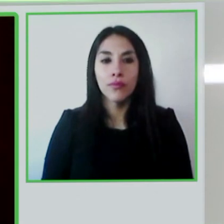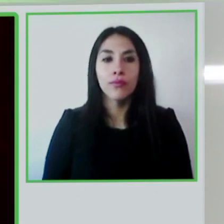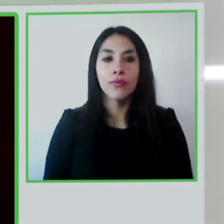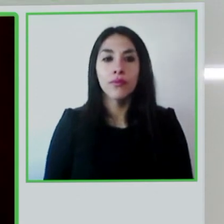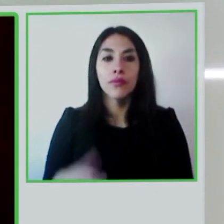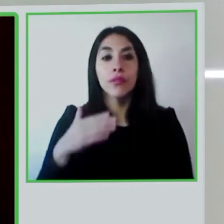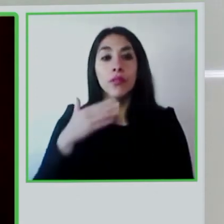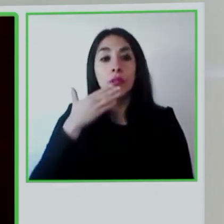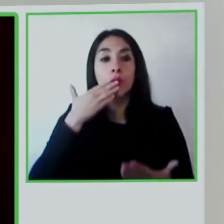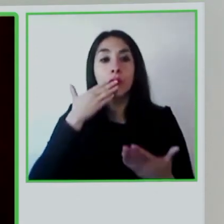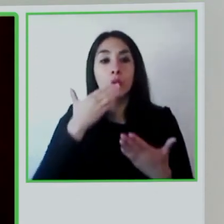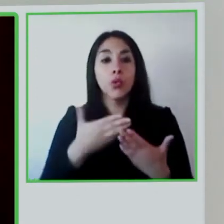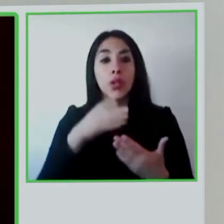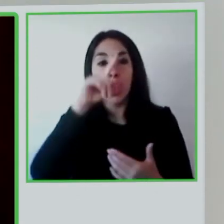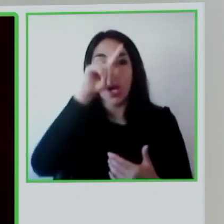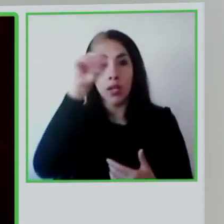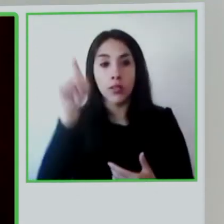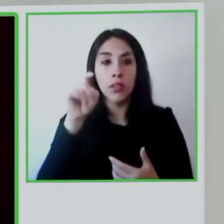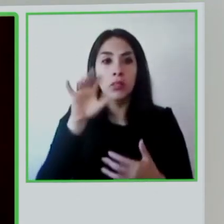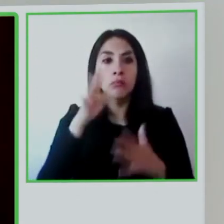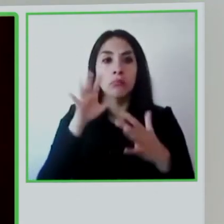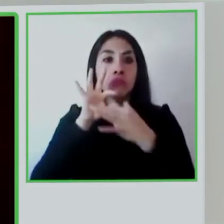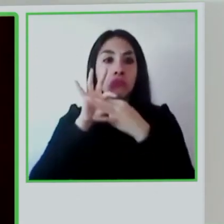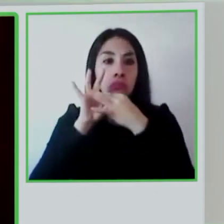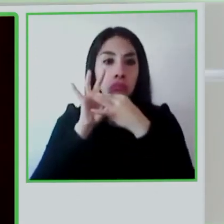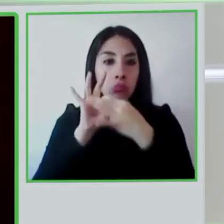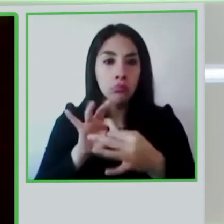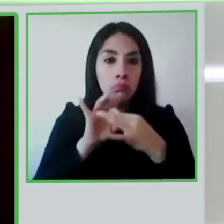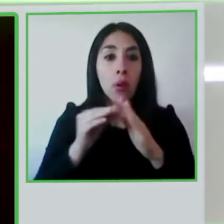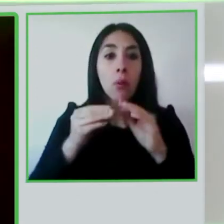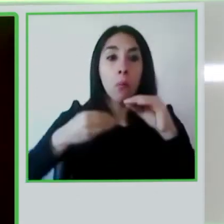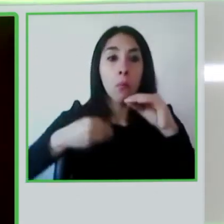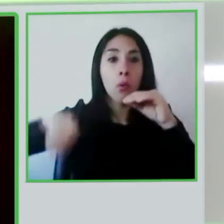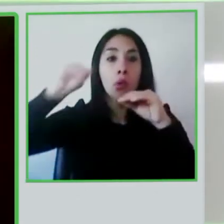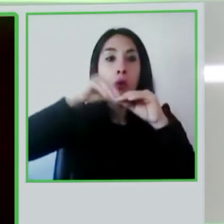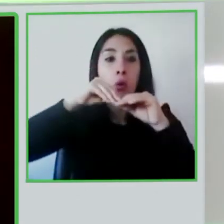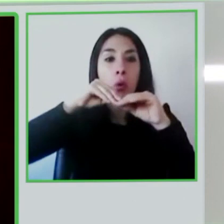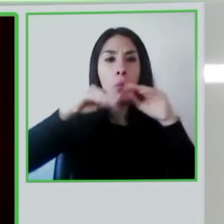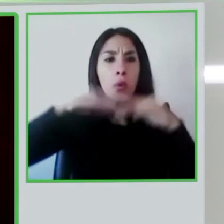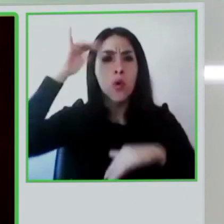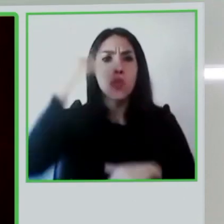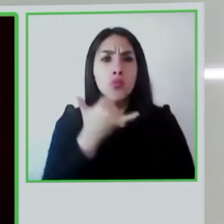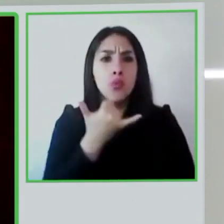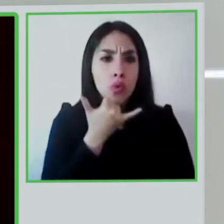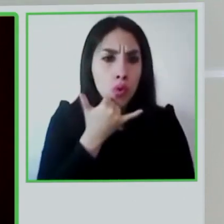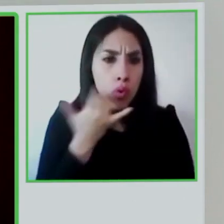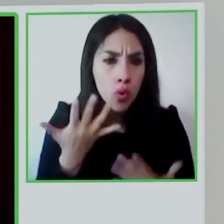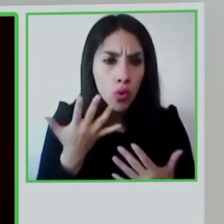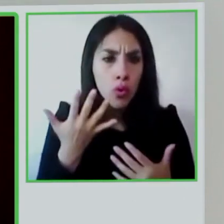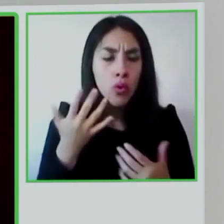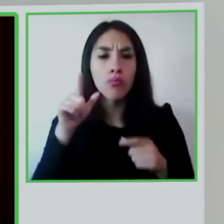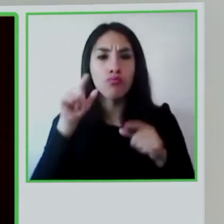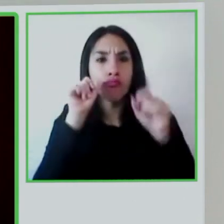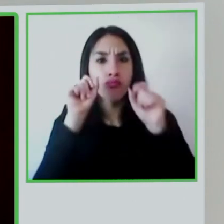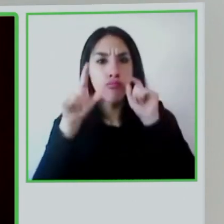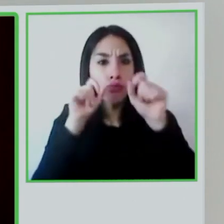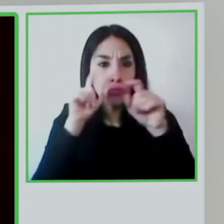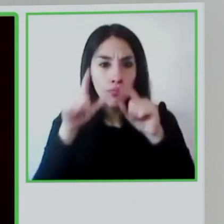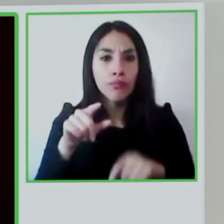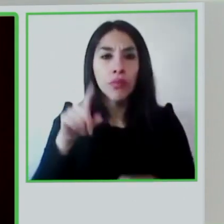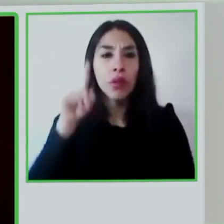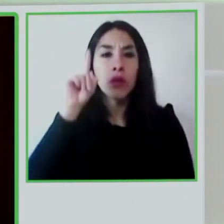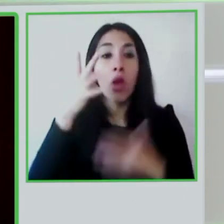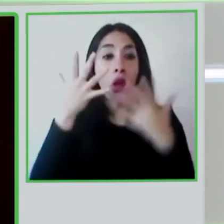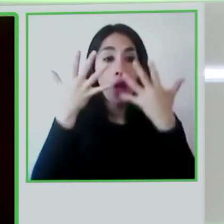When you're asking about the biggest mistakes that I see that defenders see or advocates see, is that